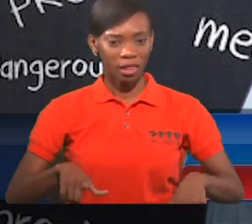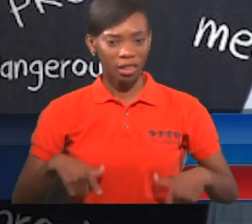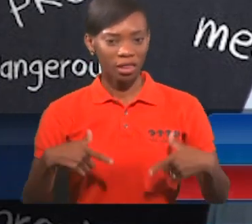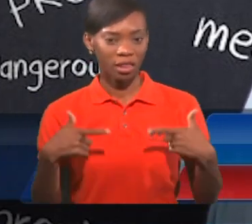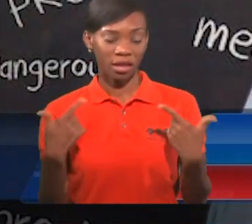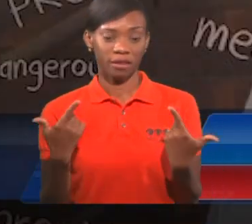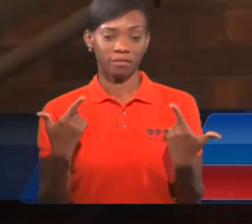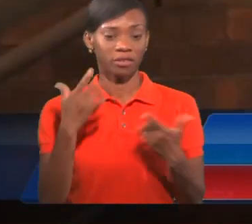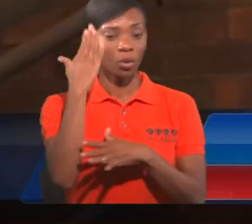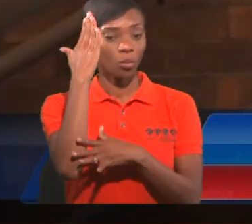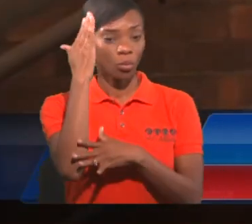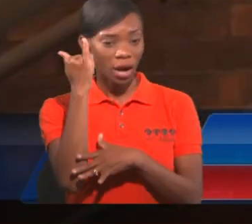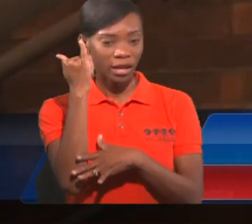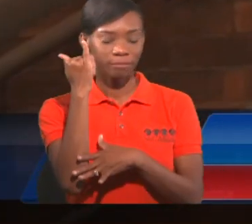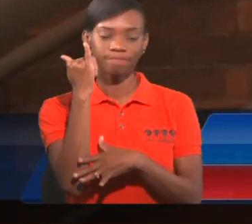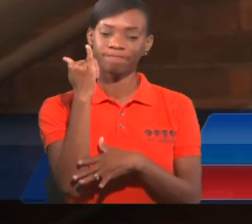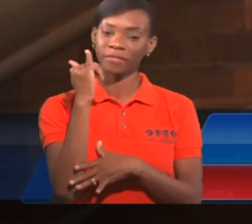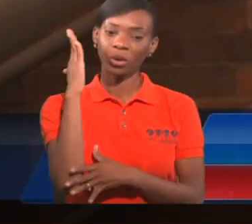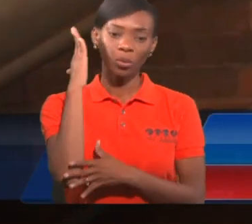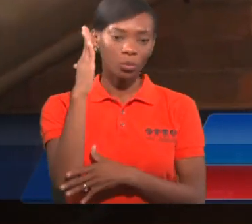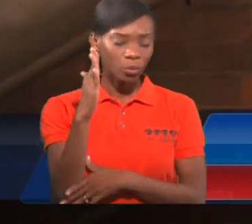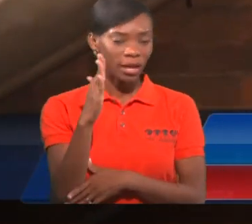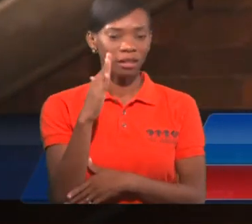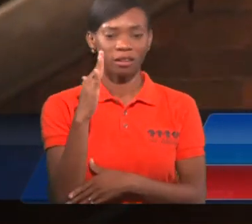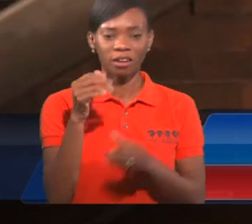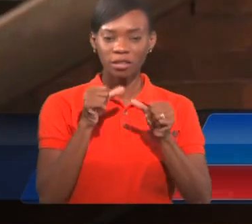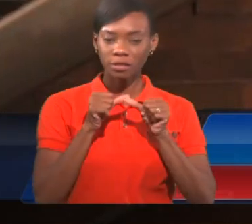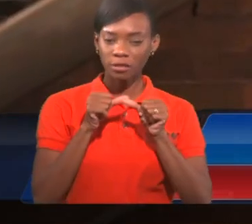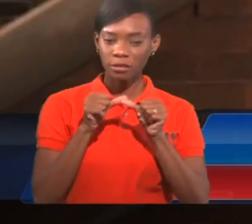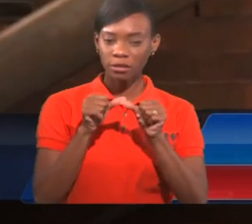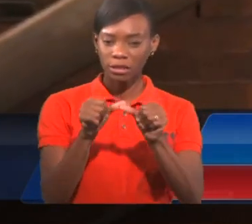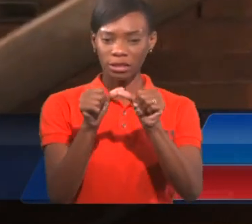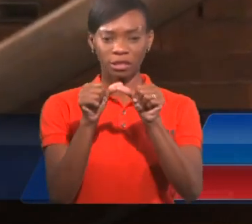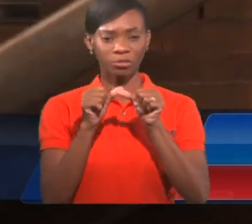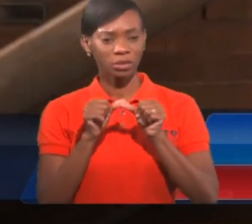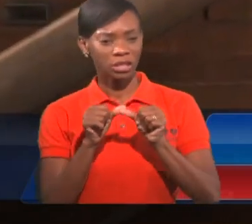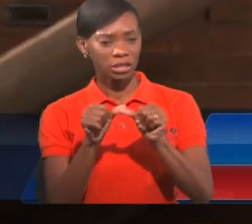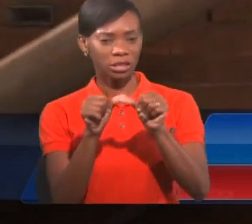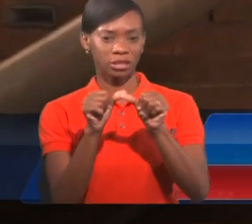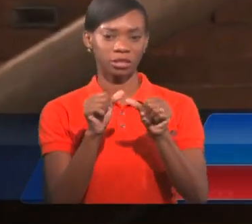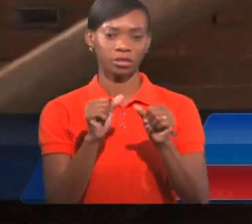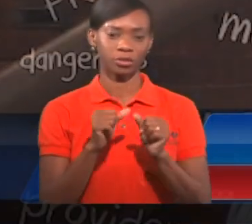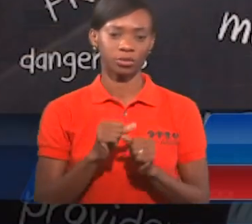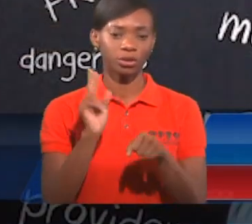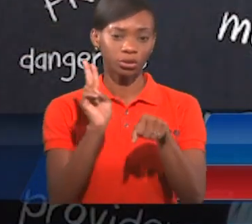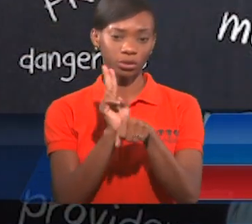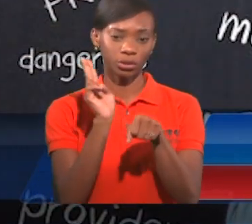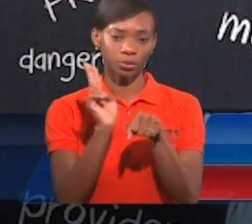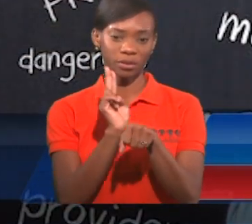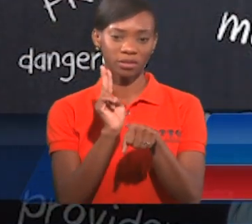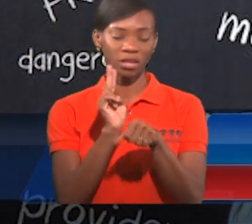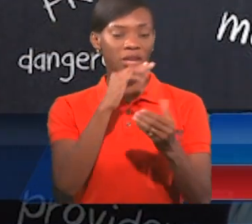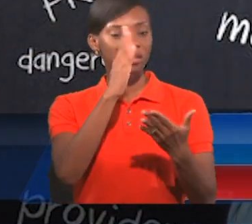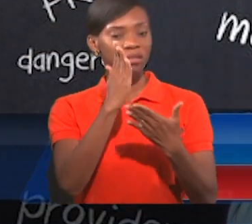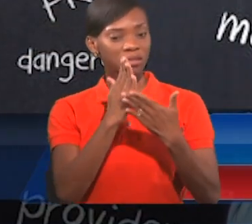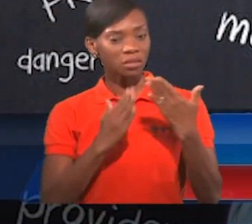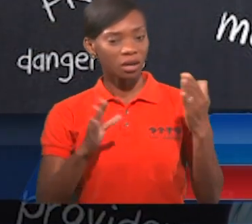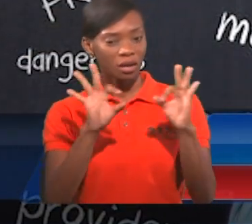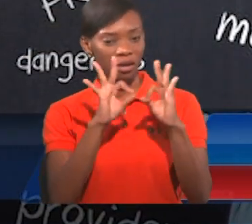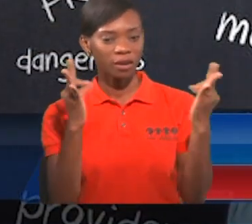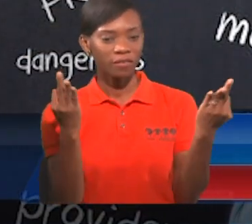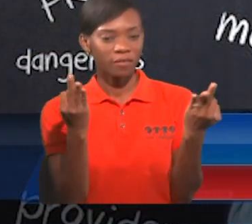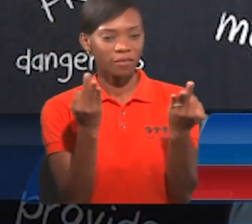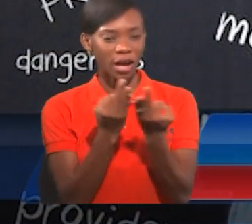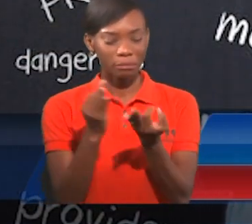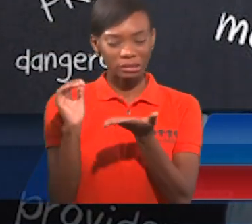user, a substance abuser. The process of working with families isn't always easy. There's some families who are, of course,